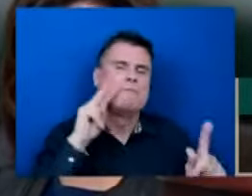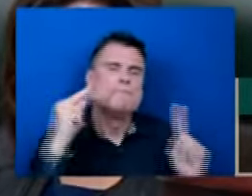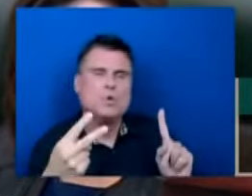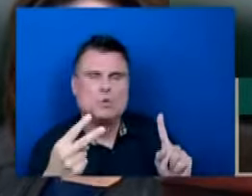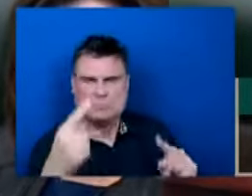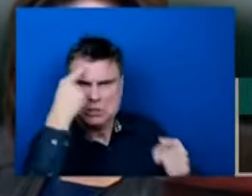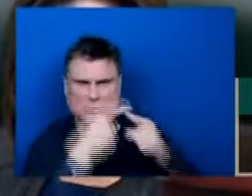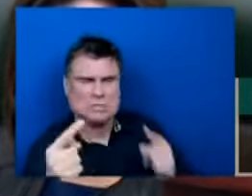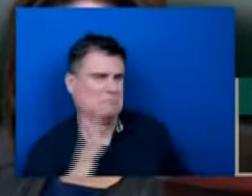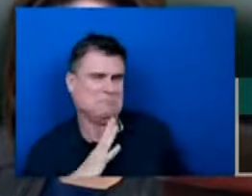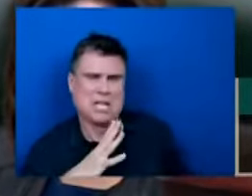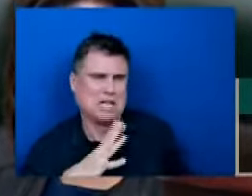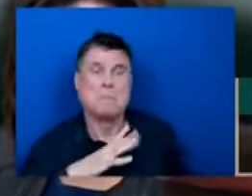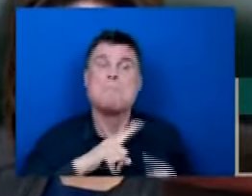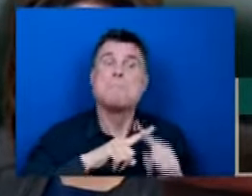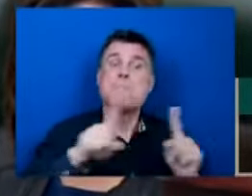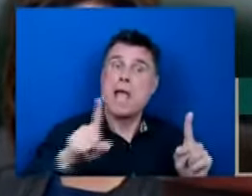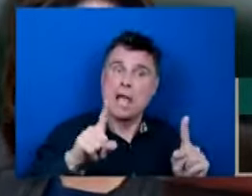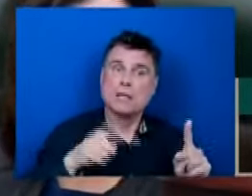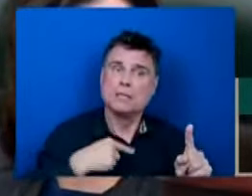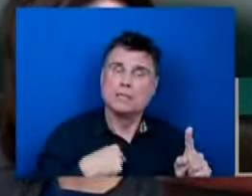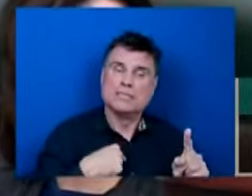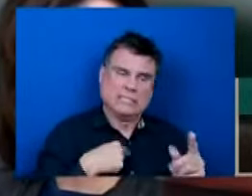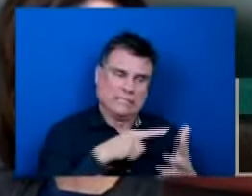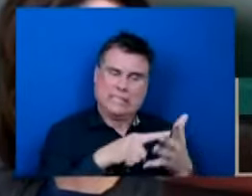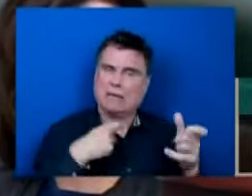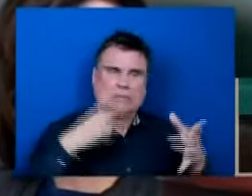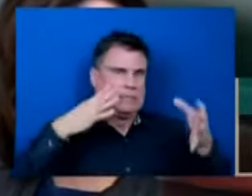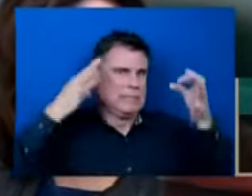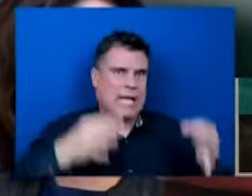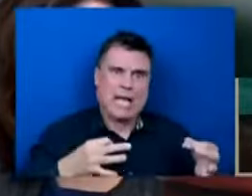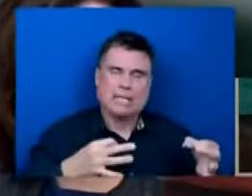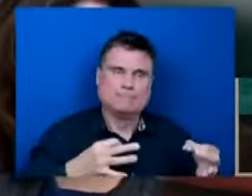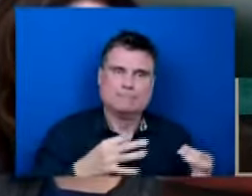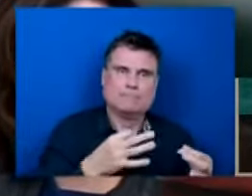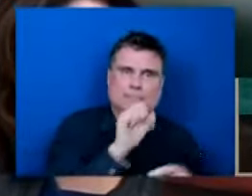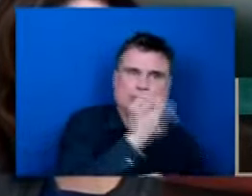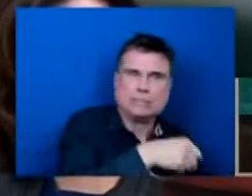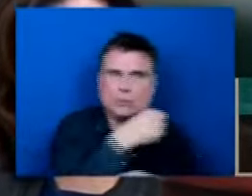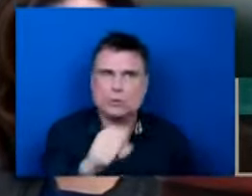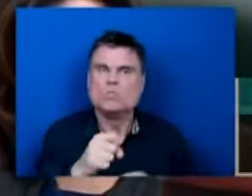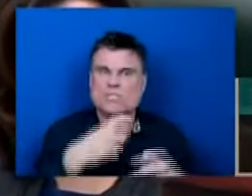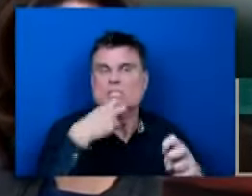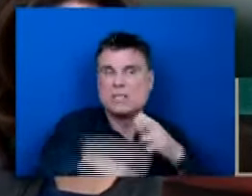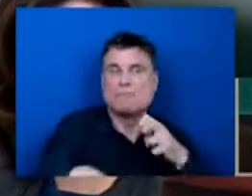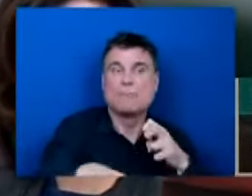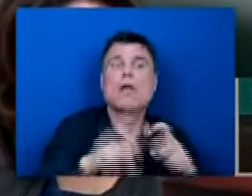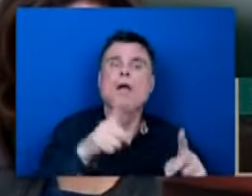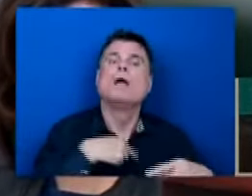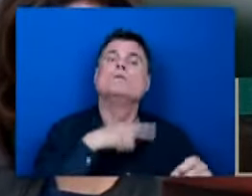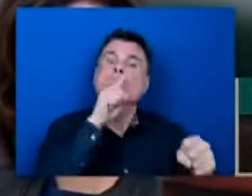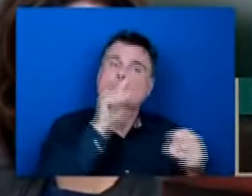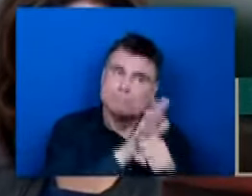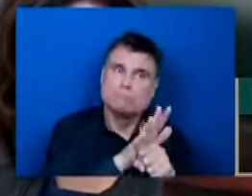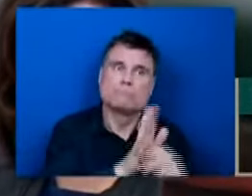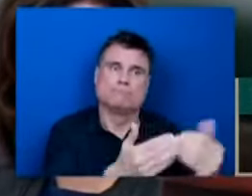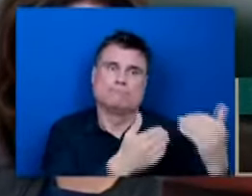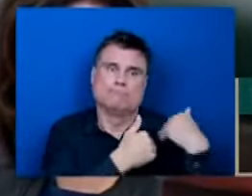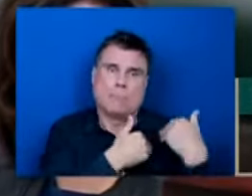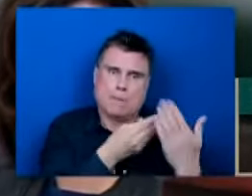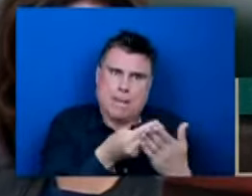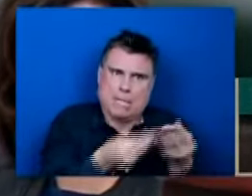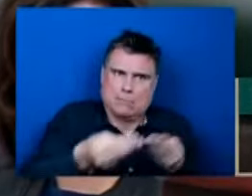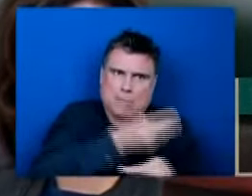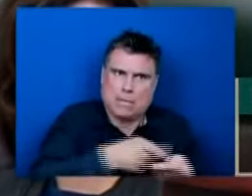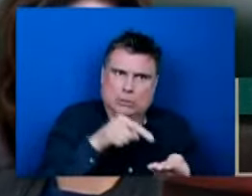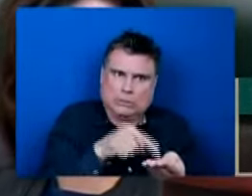doing so, we've kept our promise to be accountable to Albertans. The commitment to ensure that we receive the best possible value for our tax